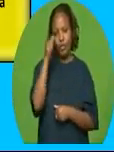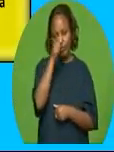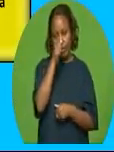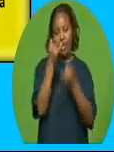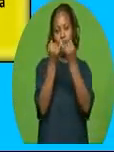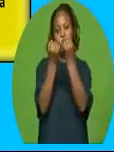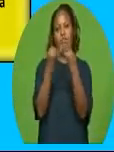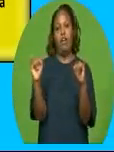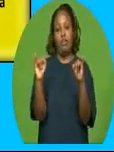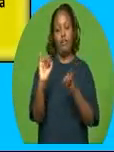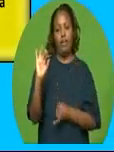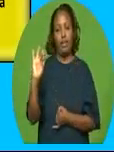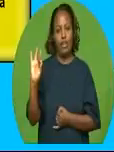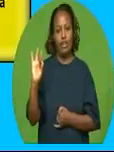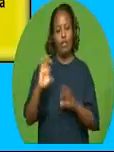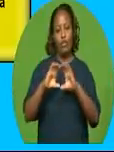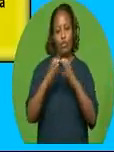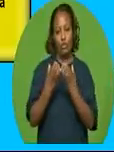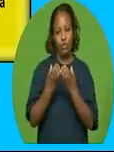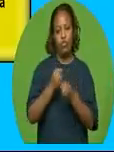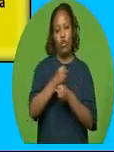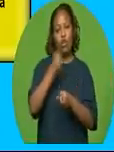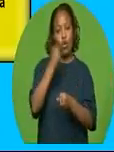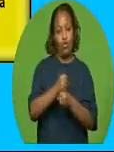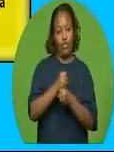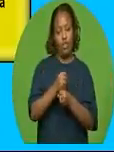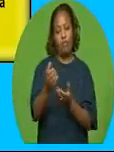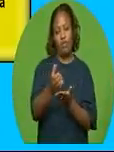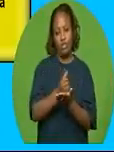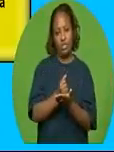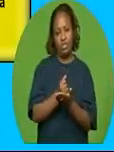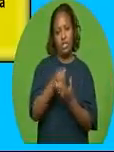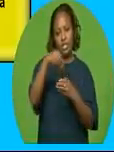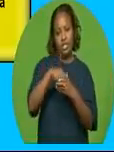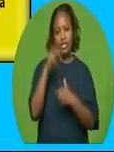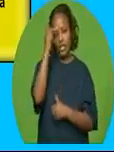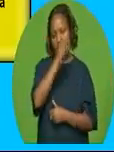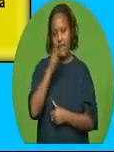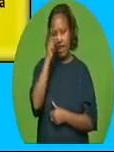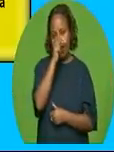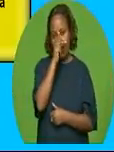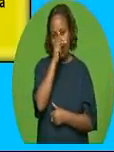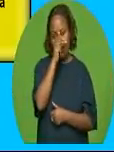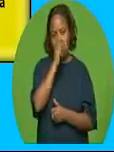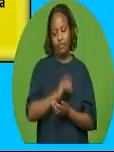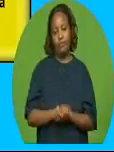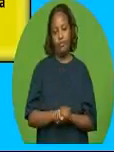in Ethiopia divided by 8 units of coffee produced in